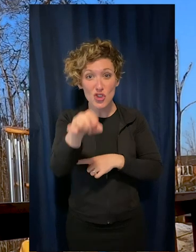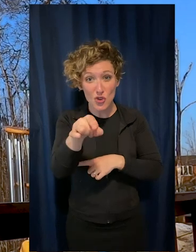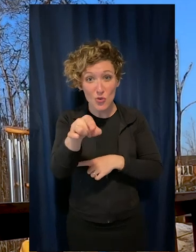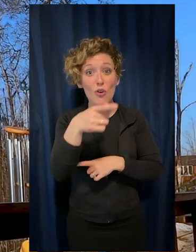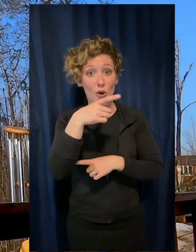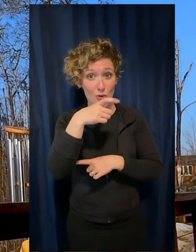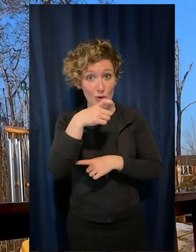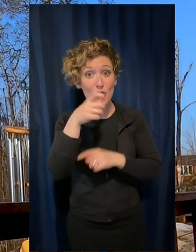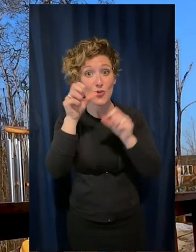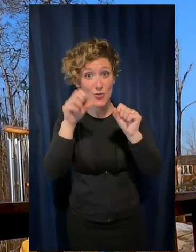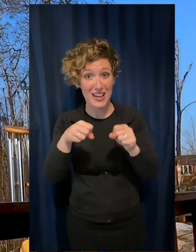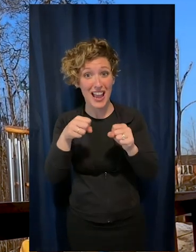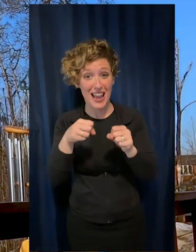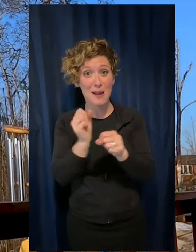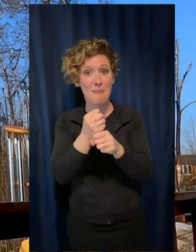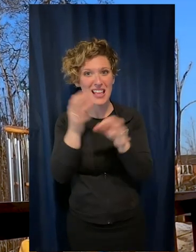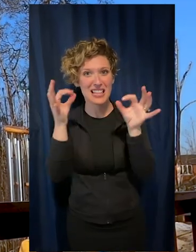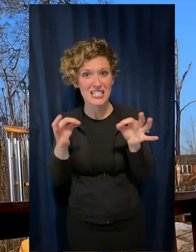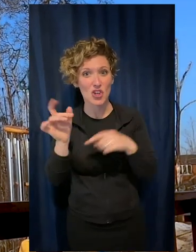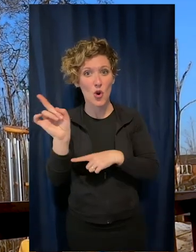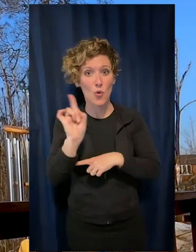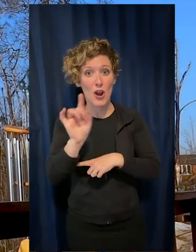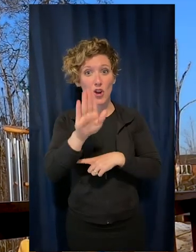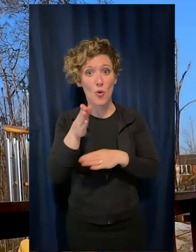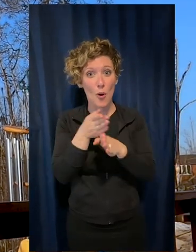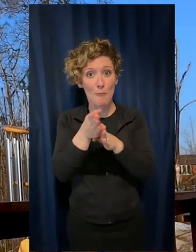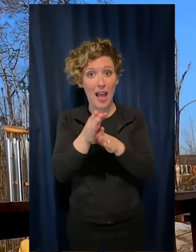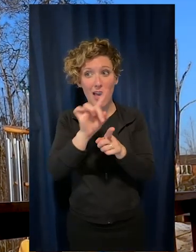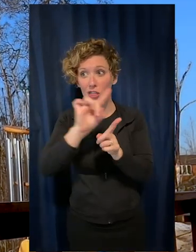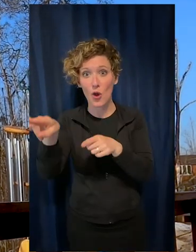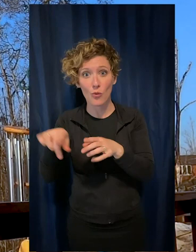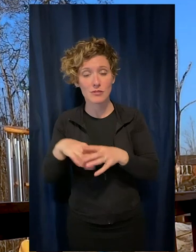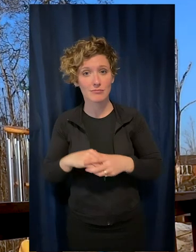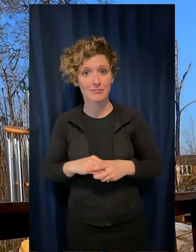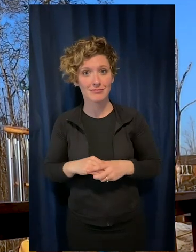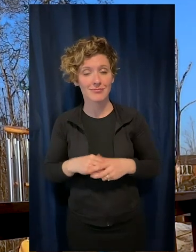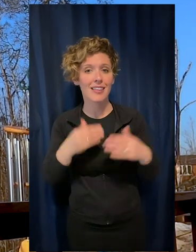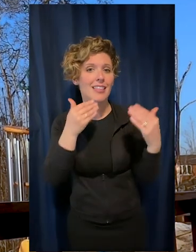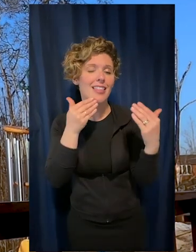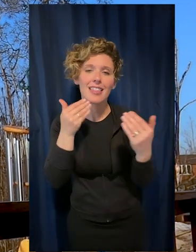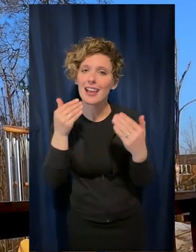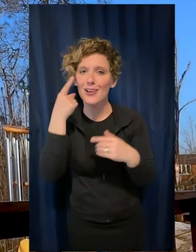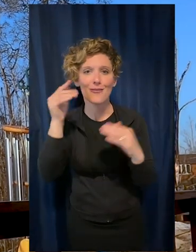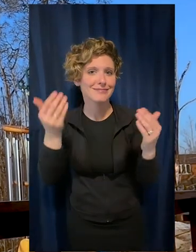individually that's going to make the decision where your path will lead. I'm thankful for this opportunity, thankful for